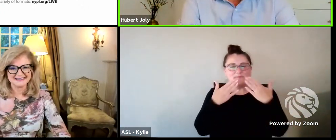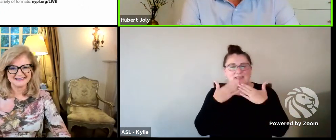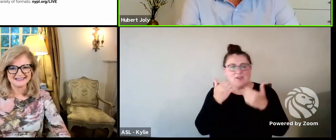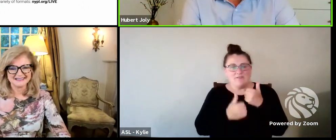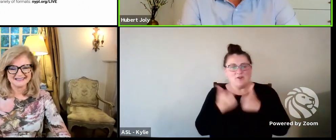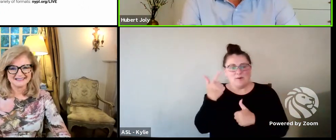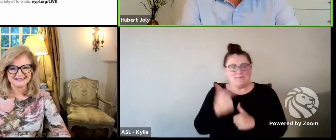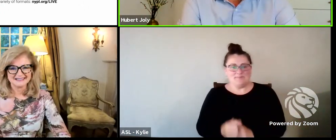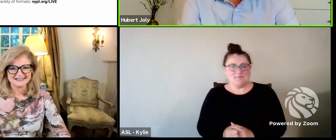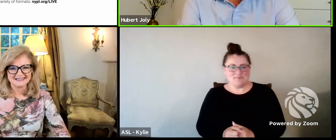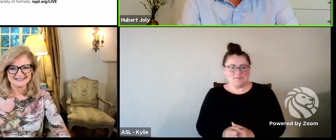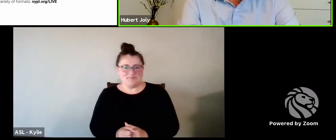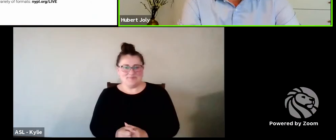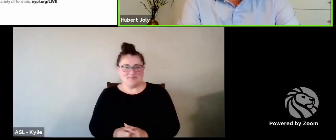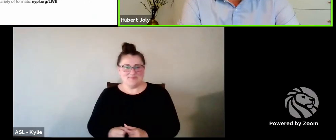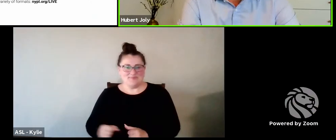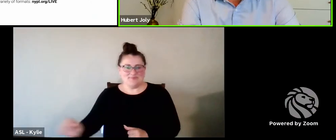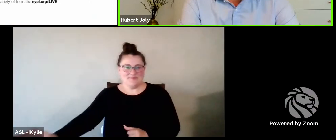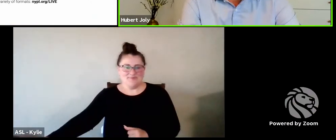everyone.